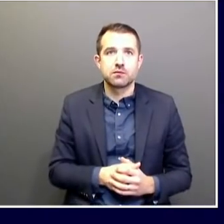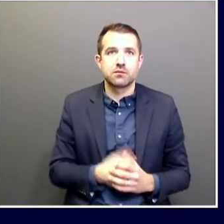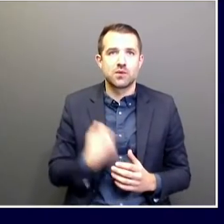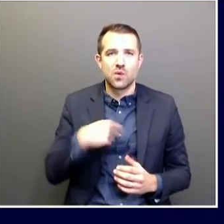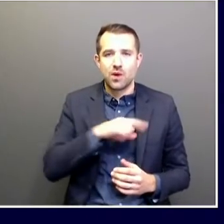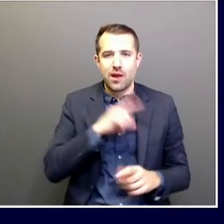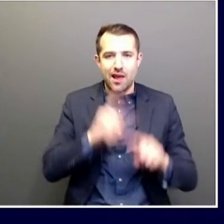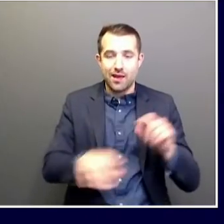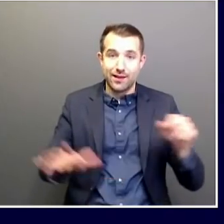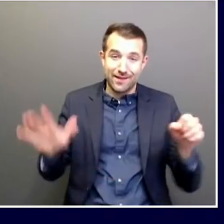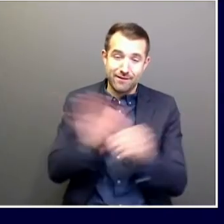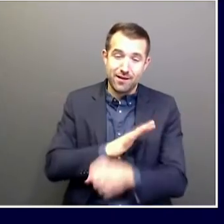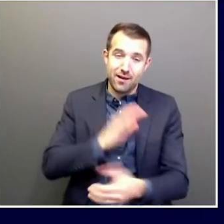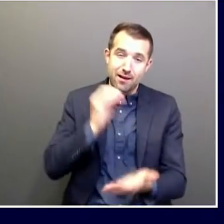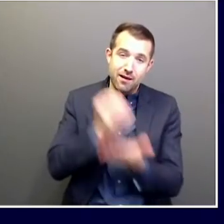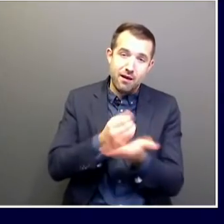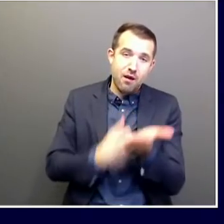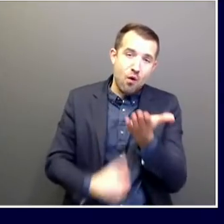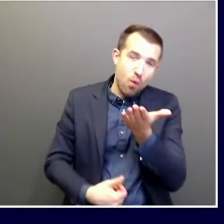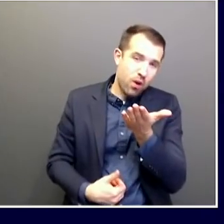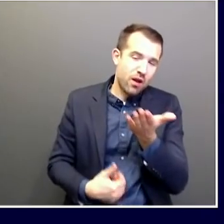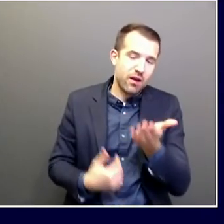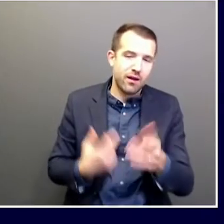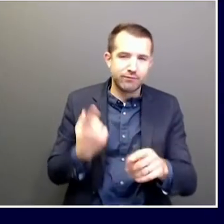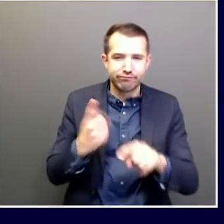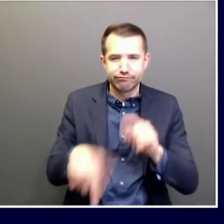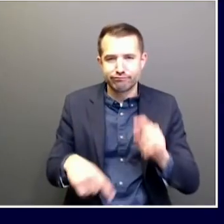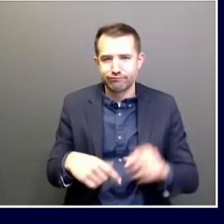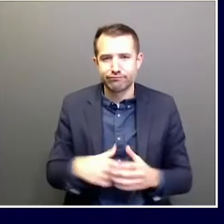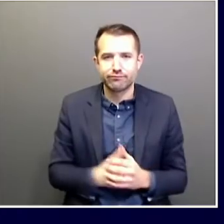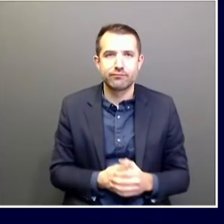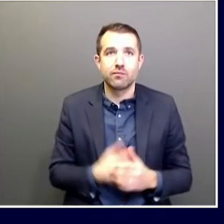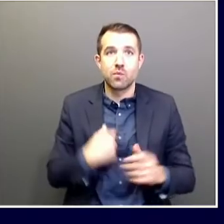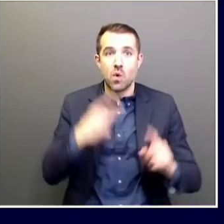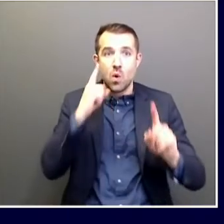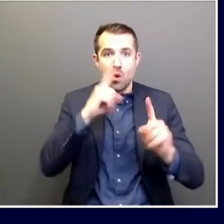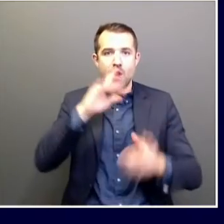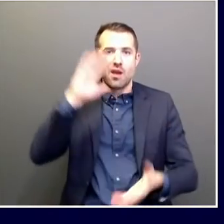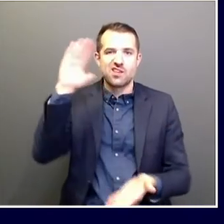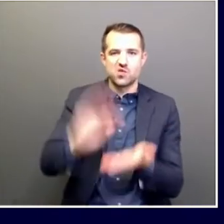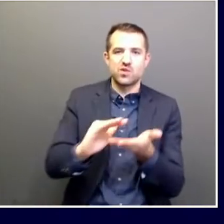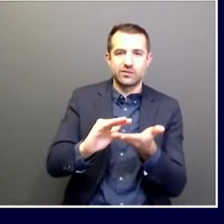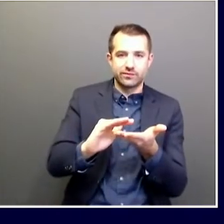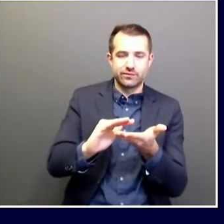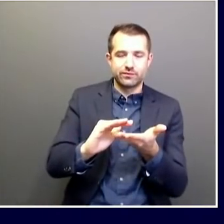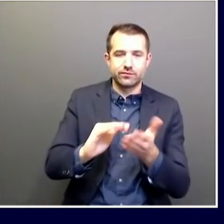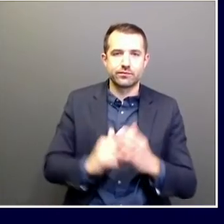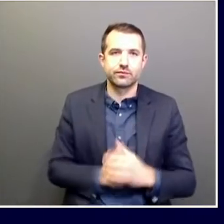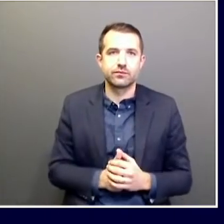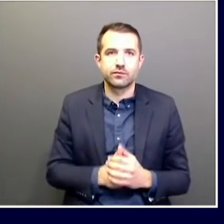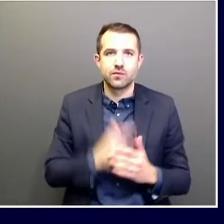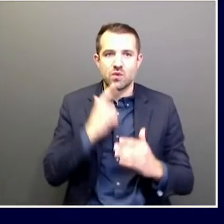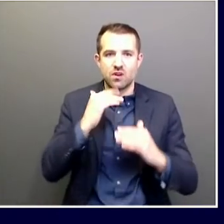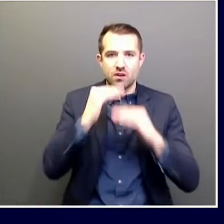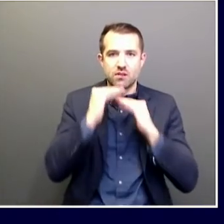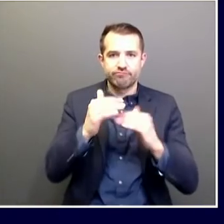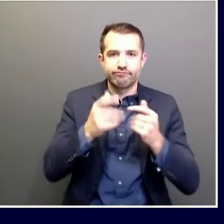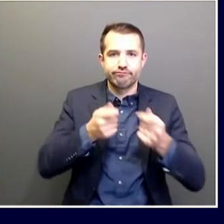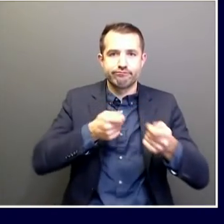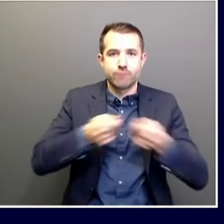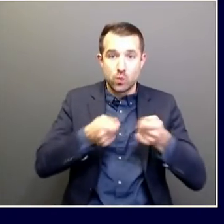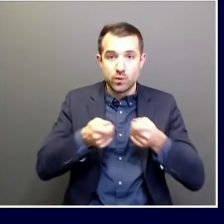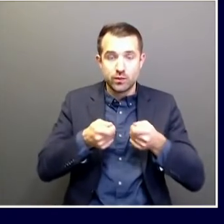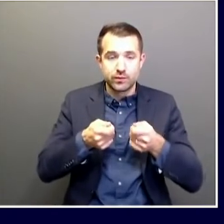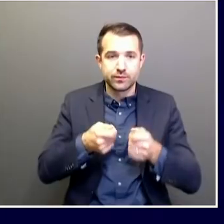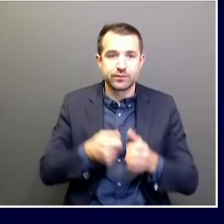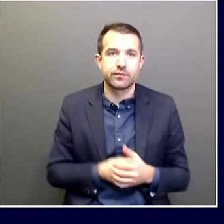to control it and ideally to blunt the impact of surges. Right now, we're in the midst of a surge. And so our goal